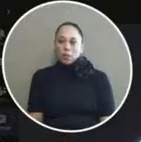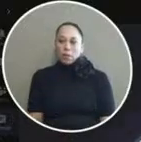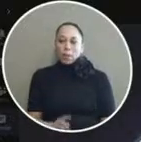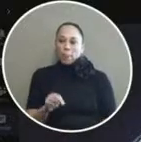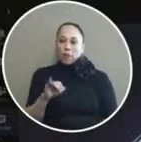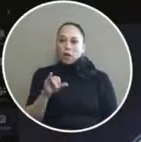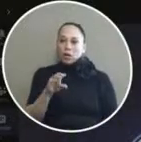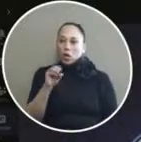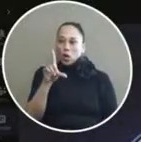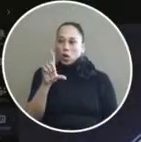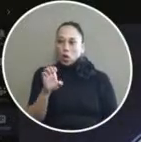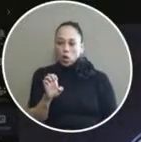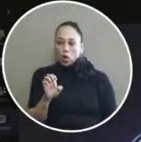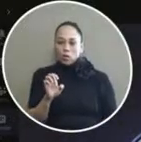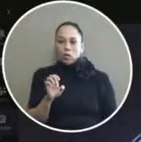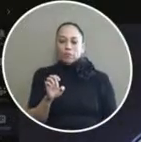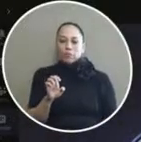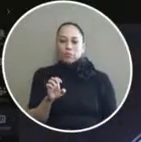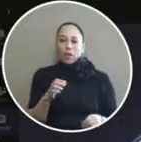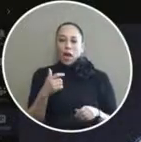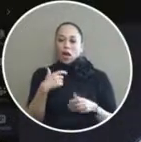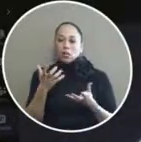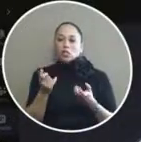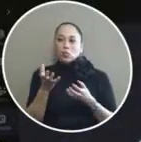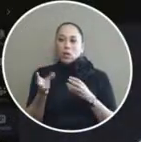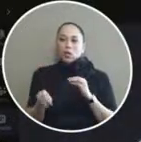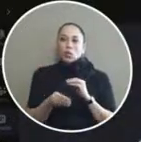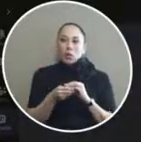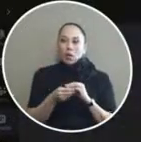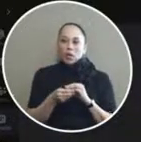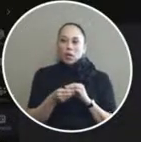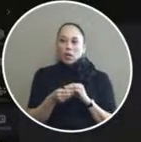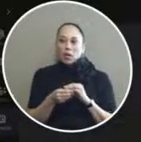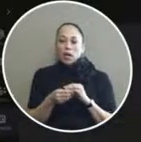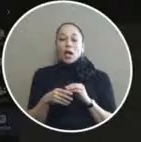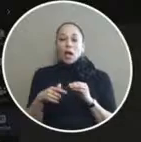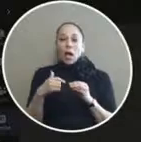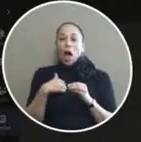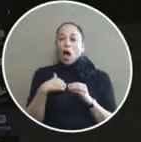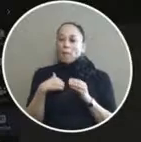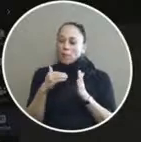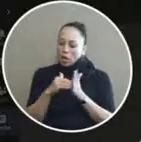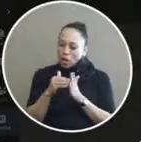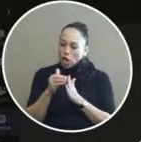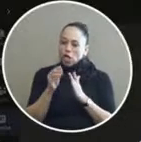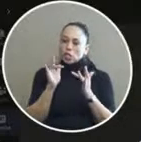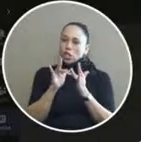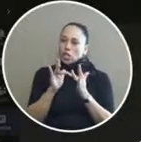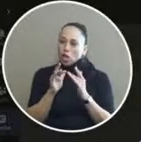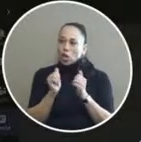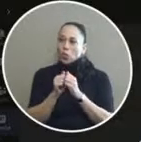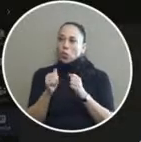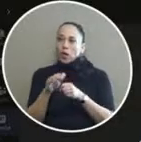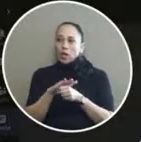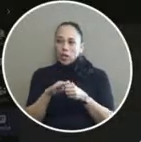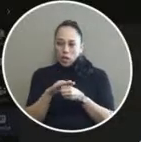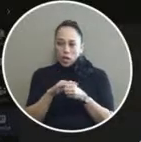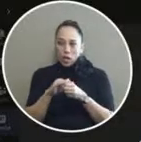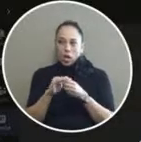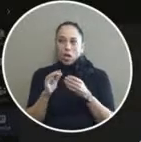Nicole Farini, Chief Resilience Officer. I would just add that I have been in constant contact with the county